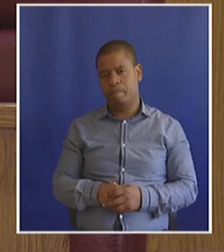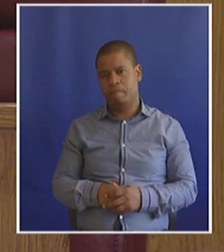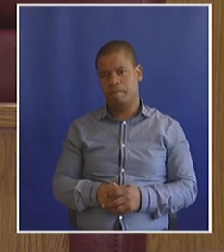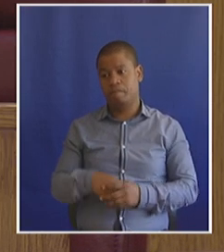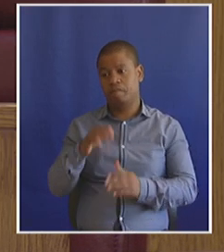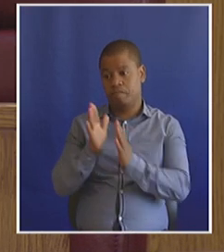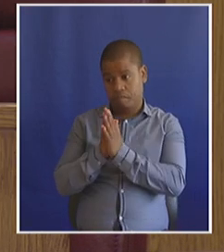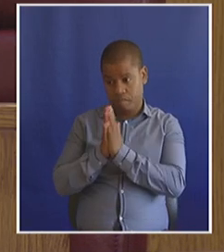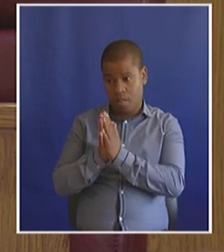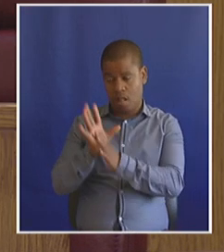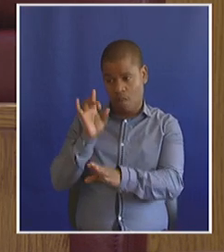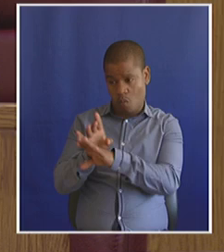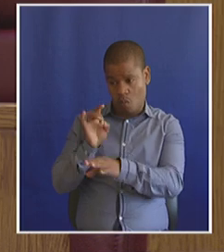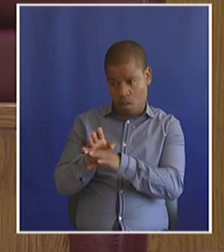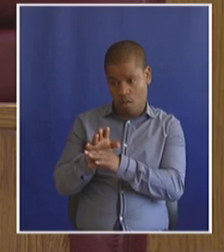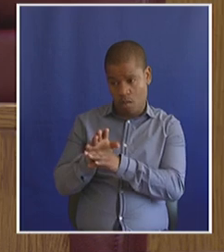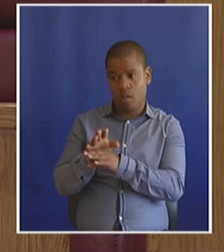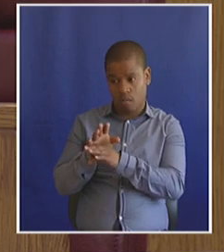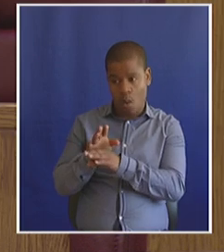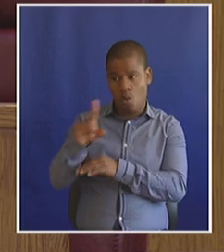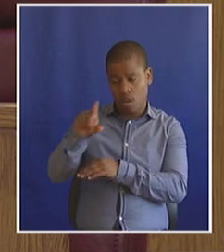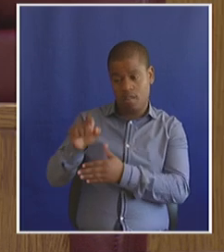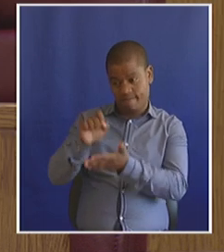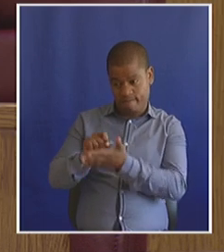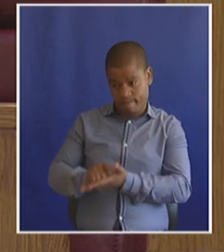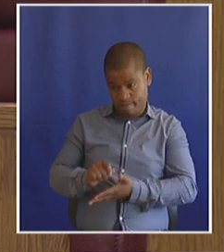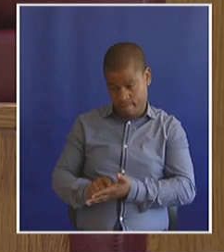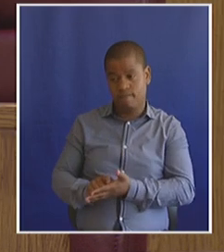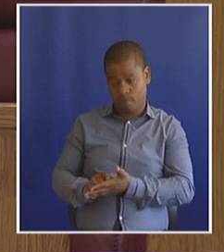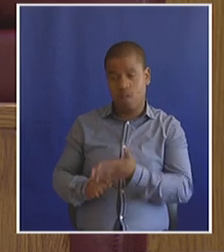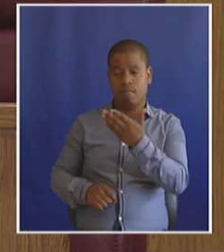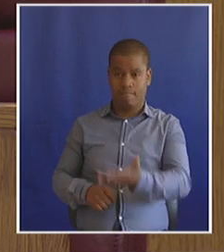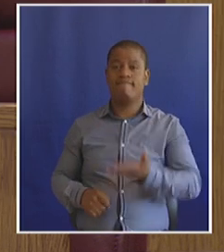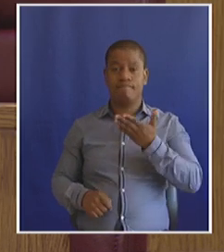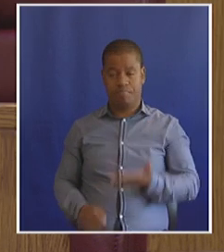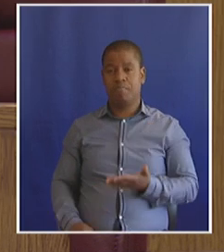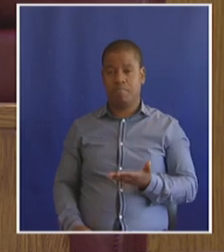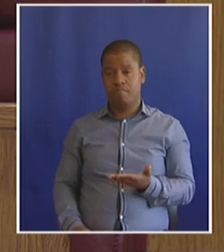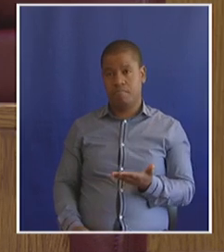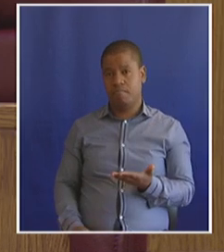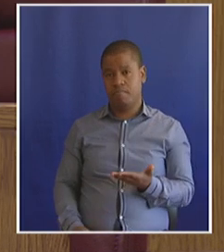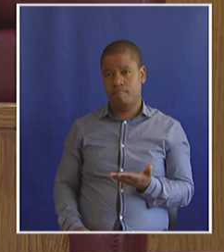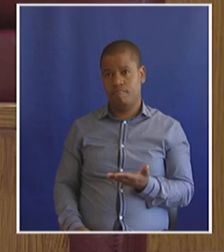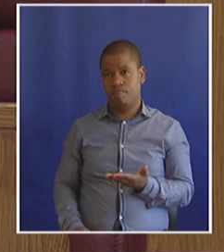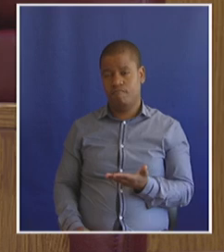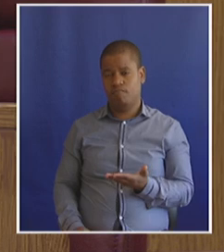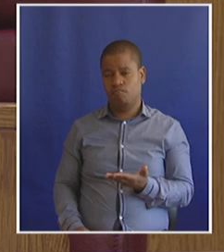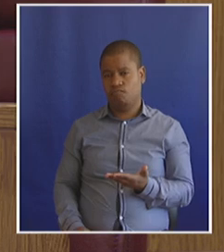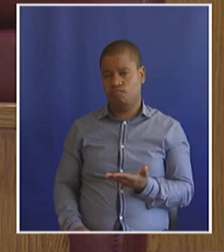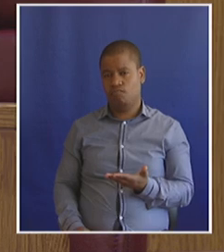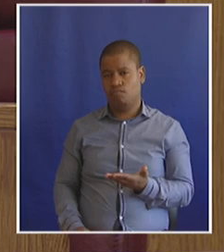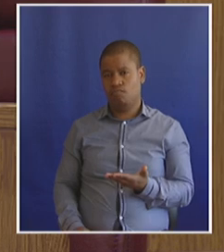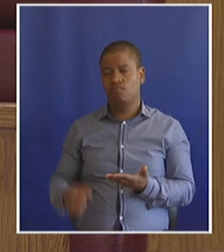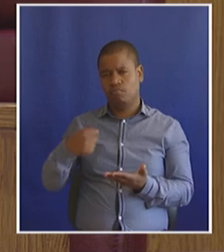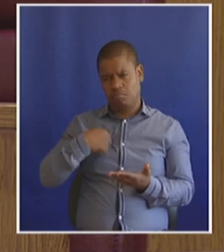advised to put that question in writing. Chairperson, may I address you? May you address me? May I say